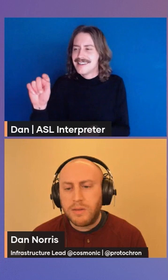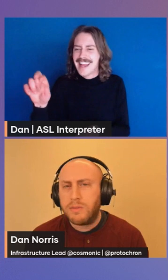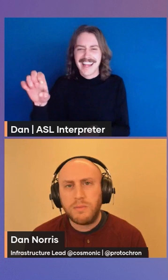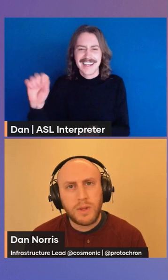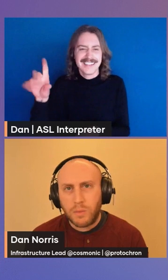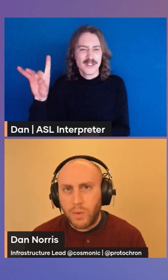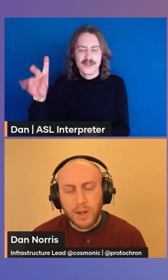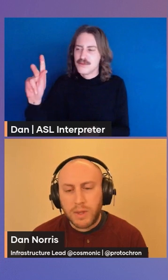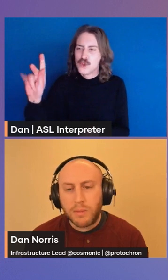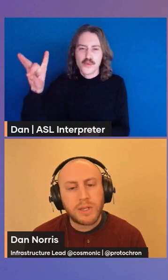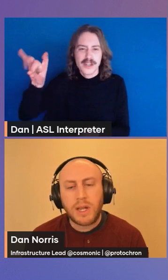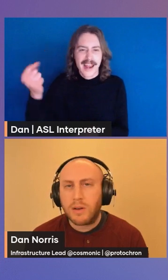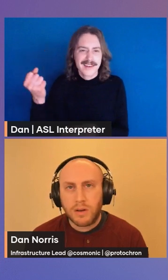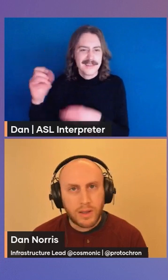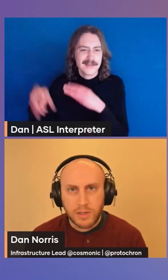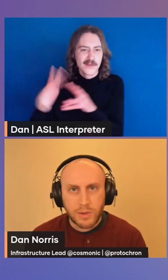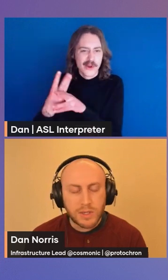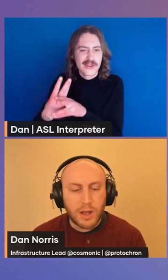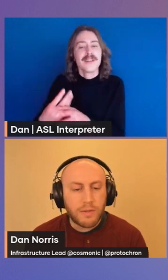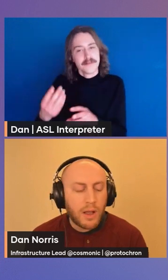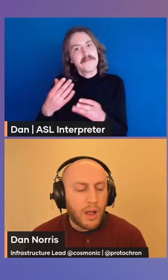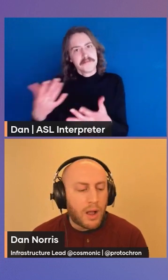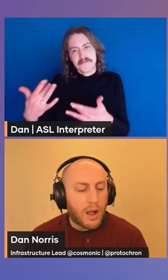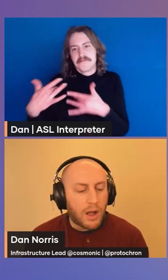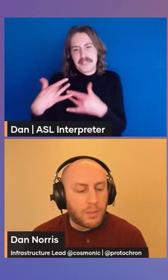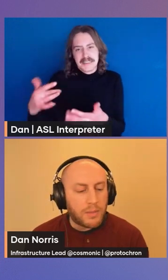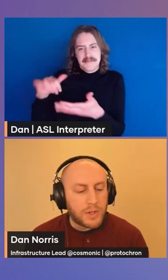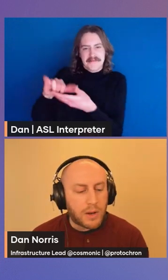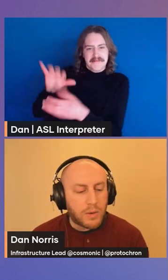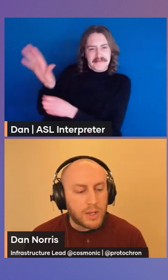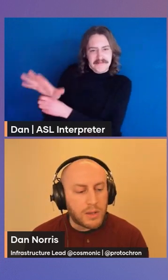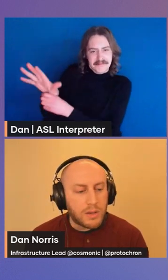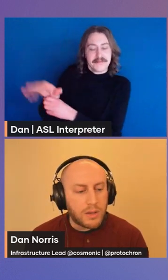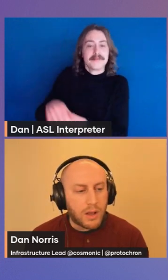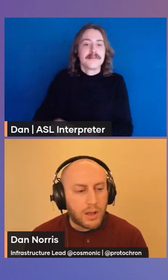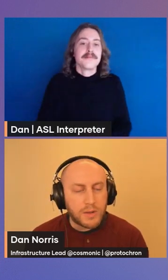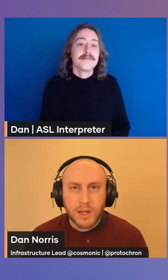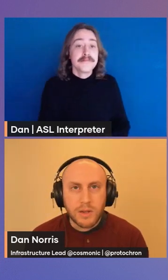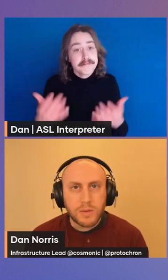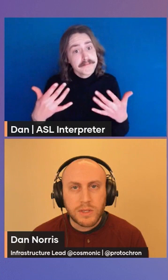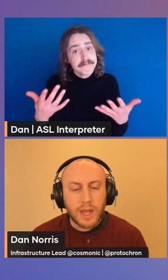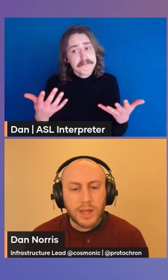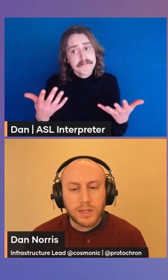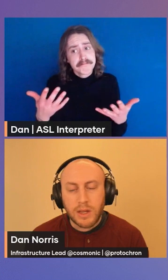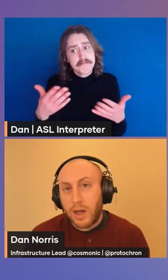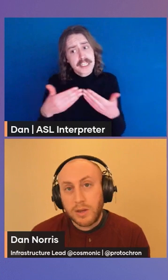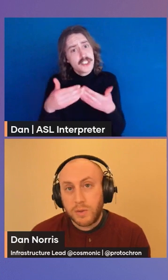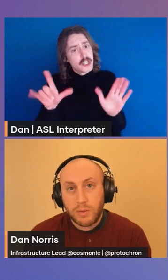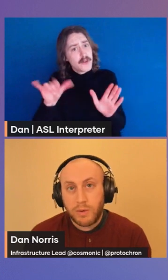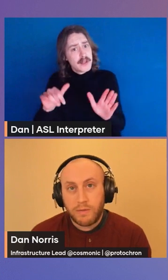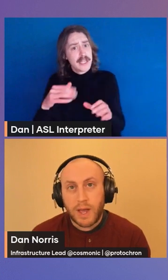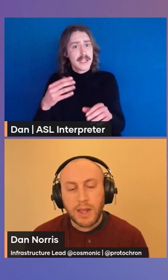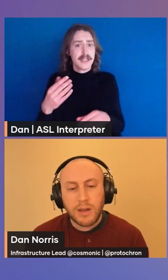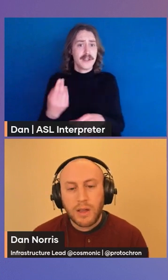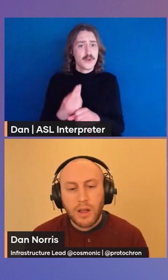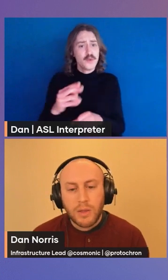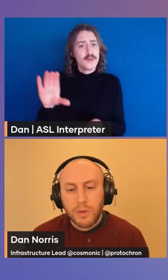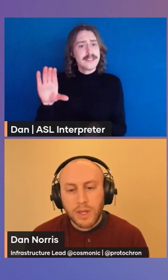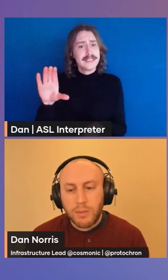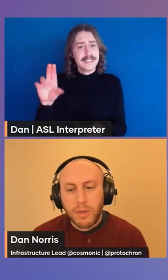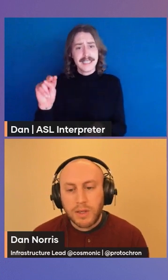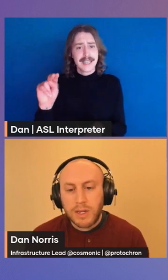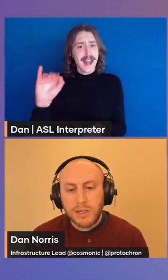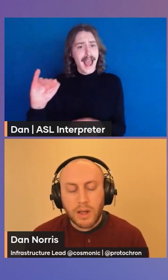Nomad, 1 AP per container, all that sort of stuff. Generally, you tend to use a CNI to sort of provide